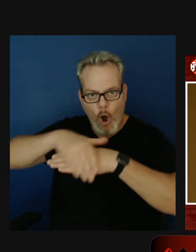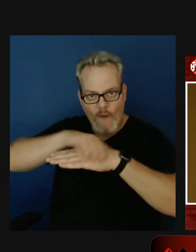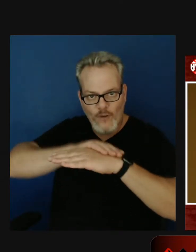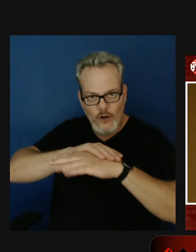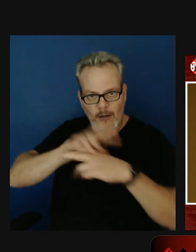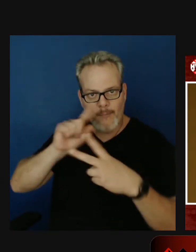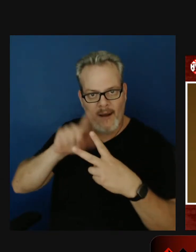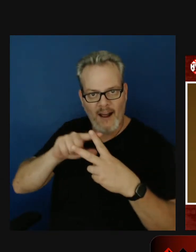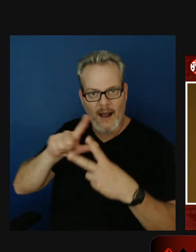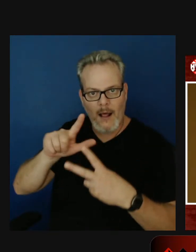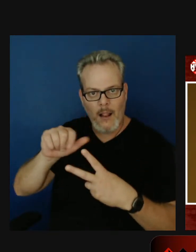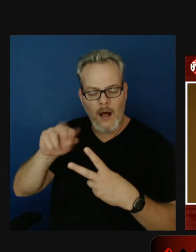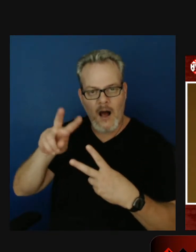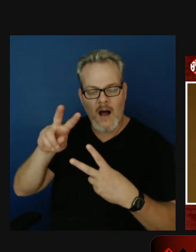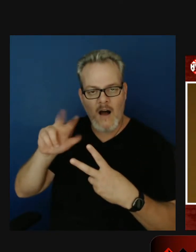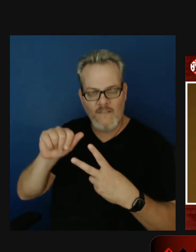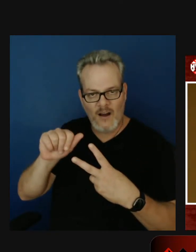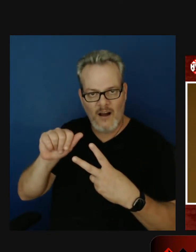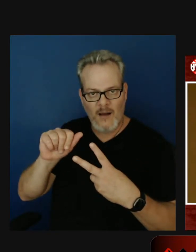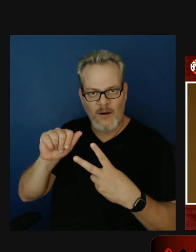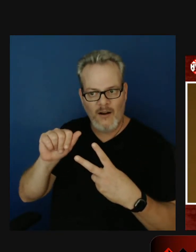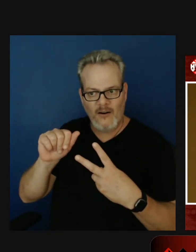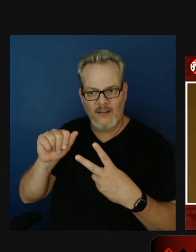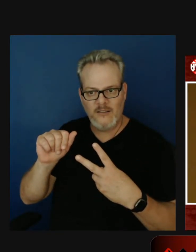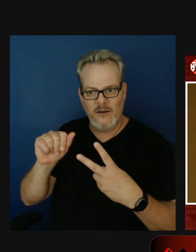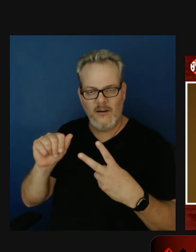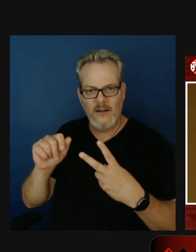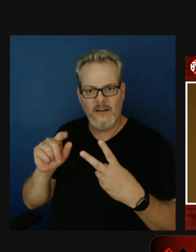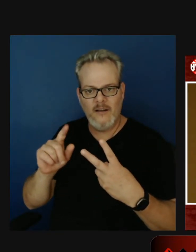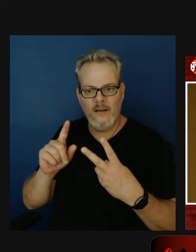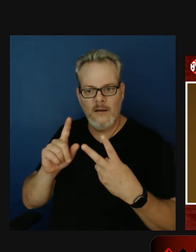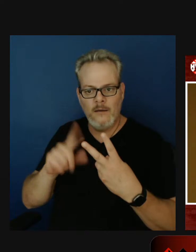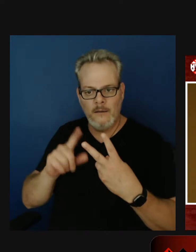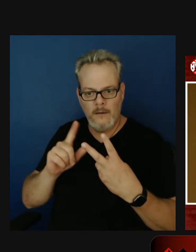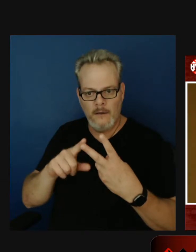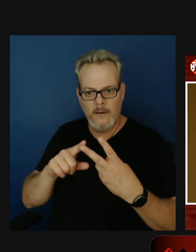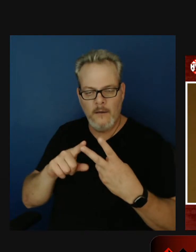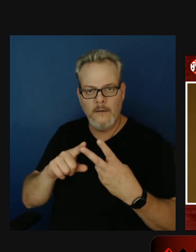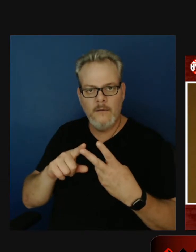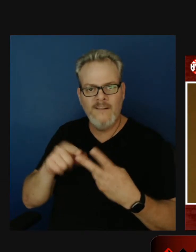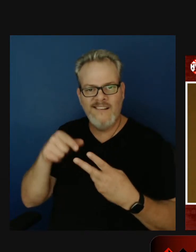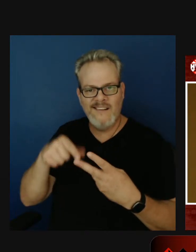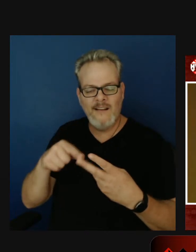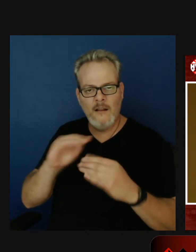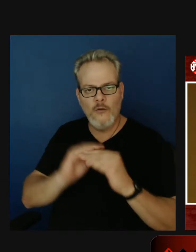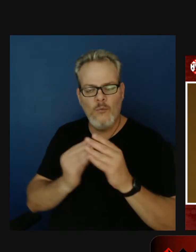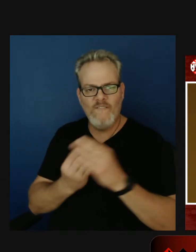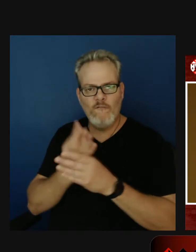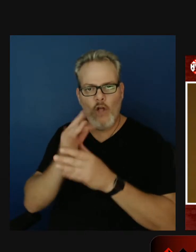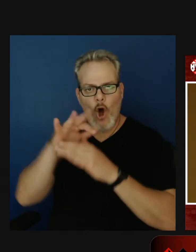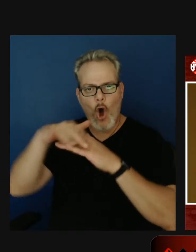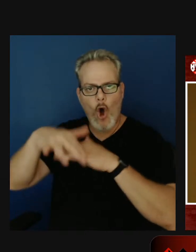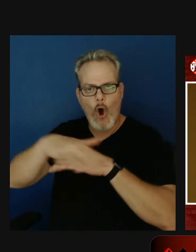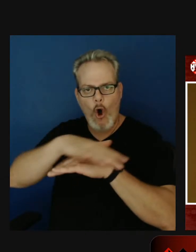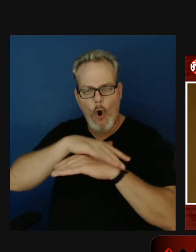here in Kīlaueaʻs, or even this little flow and vent out here are mostly covered